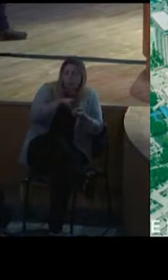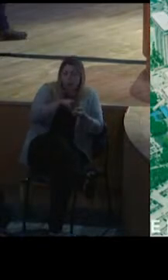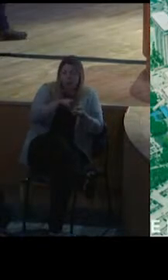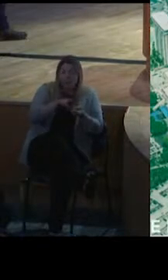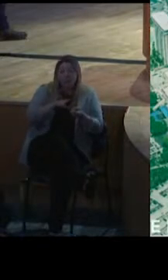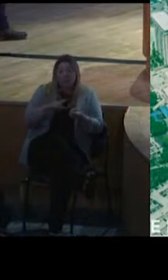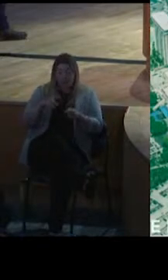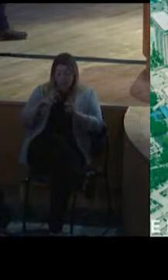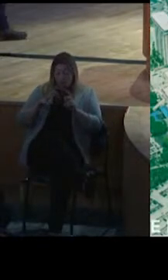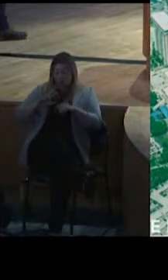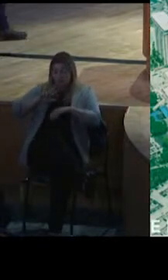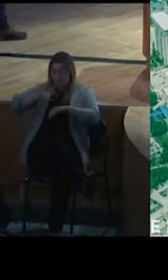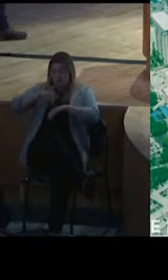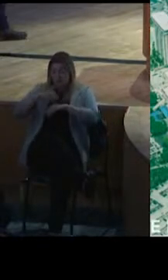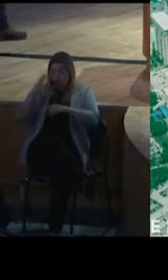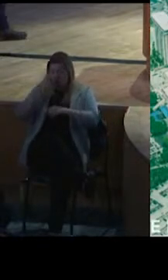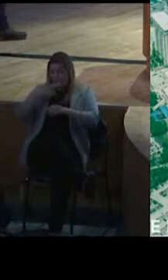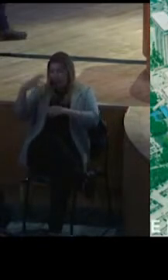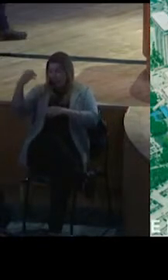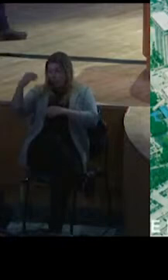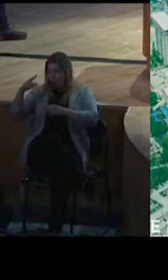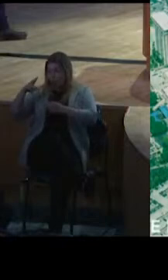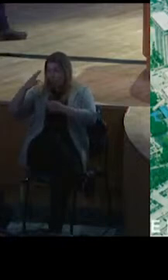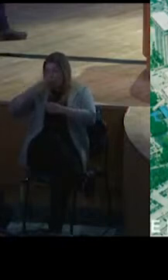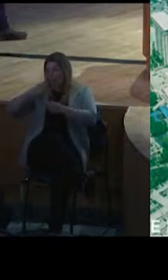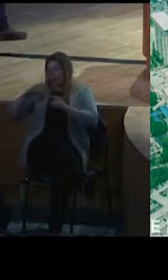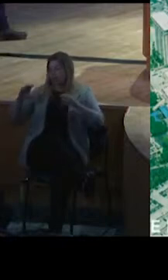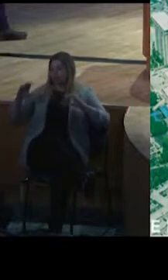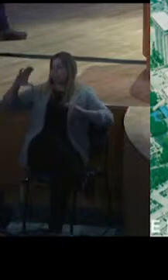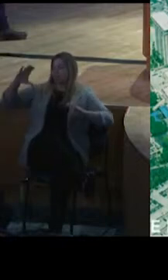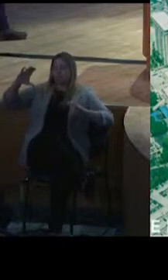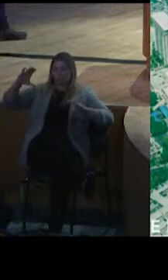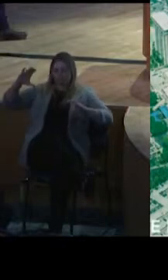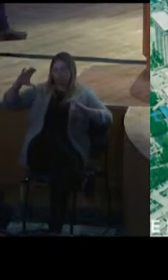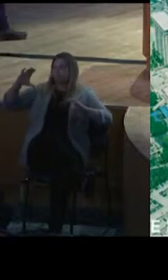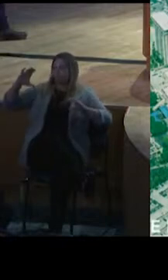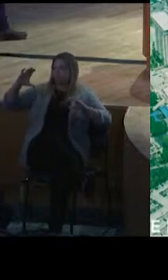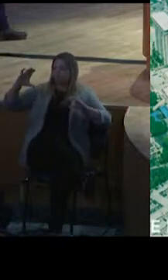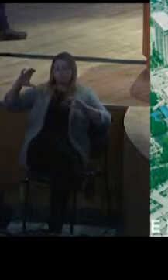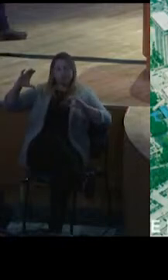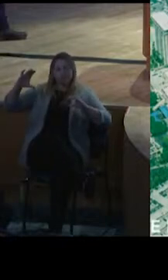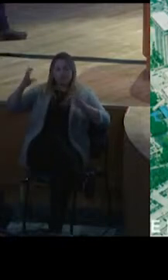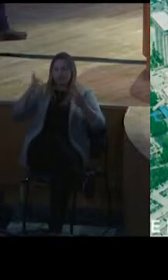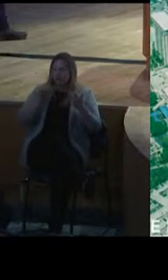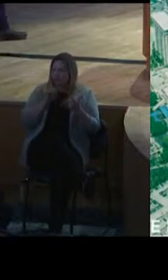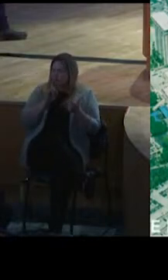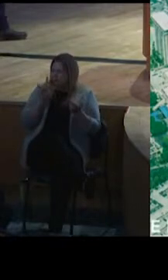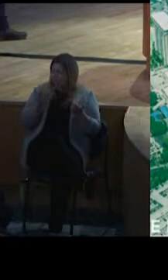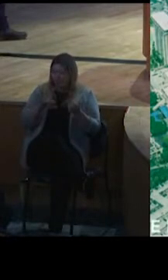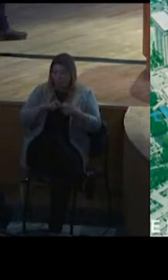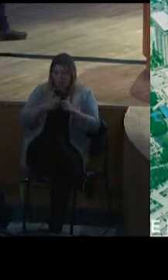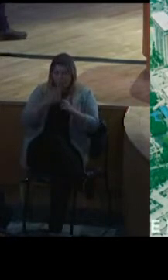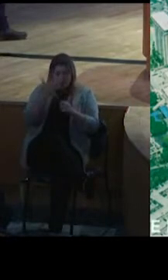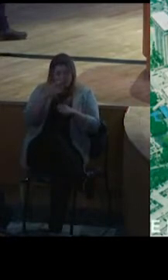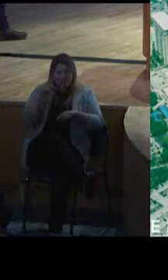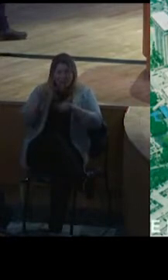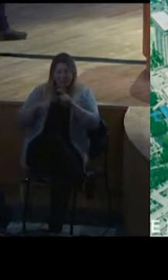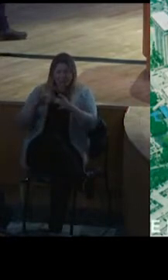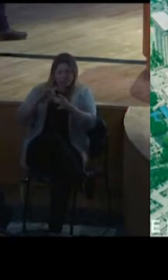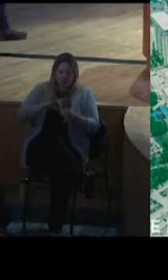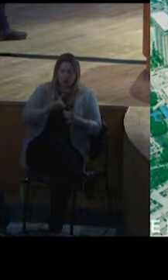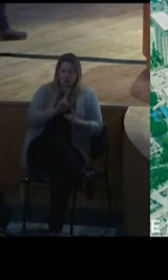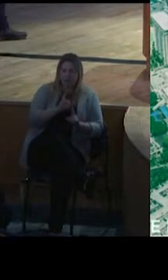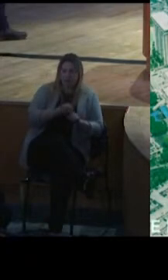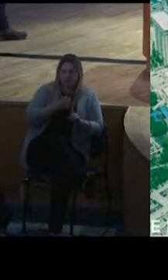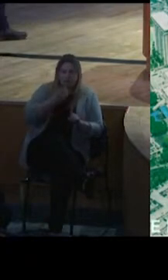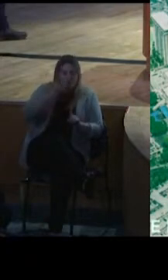are in Hawaii. We see that as problematic because our ability to not connect to the place that we're from